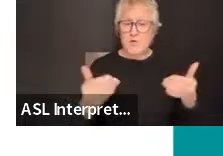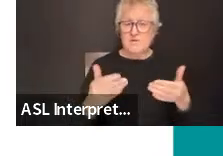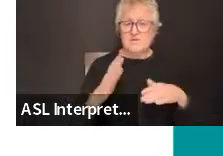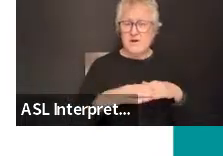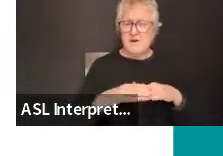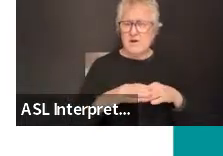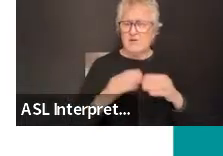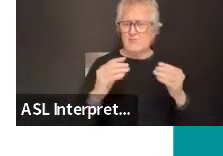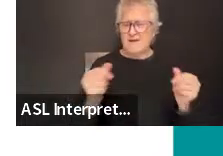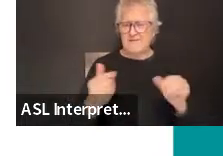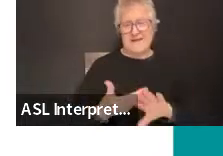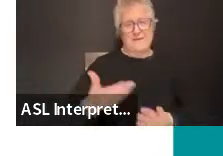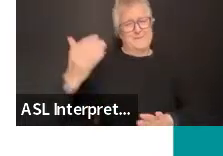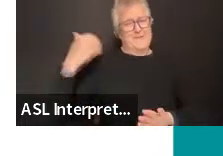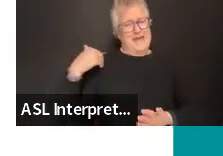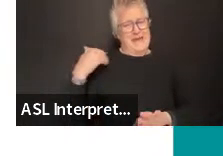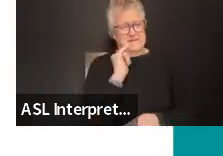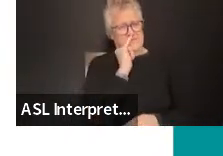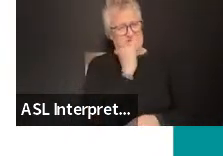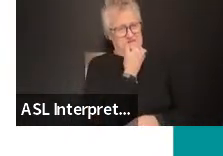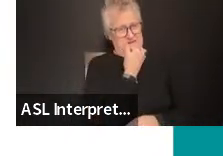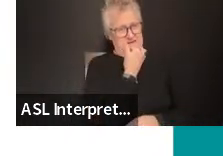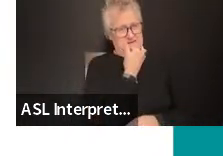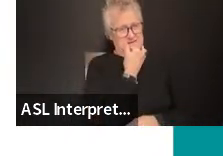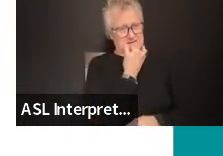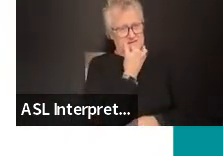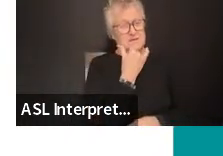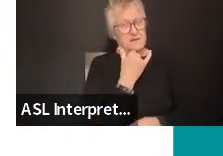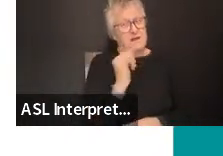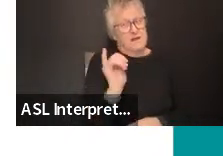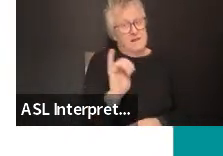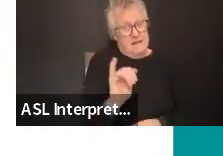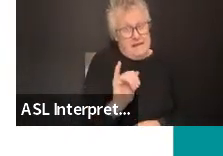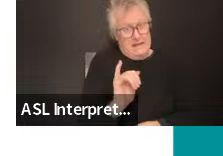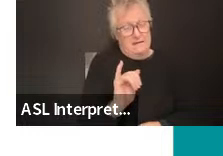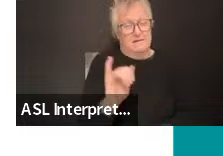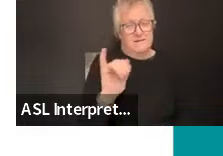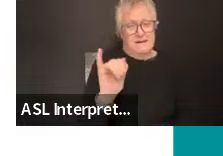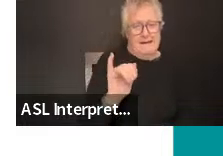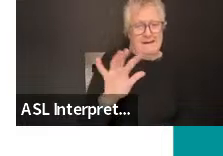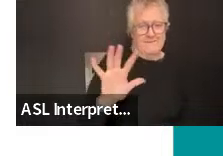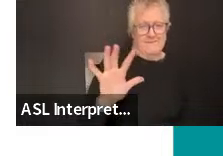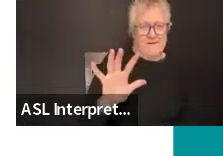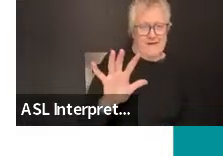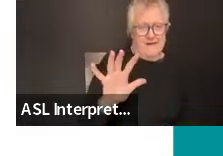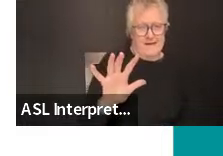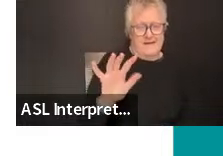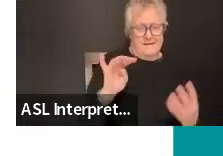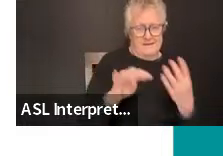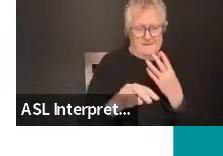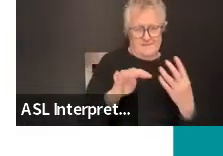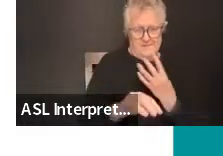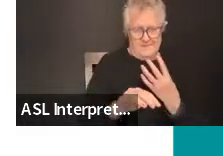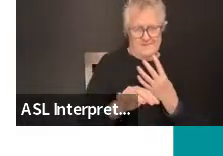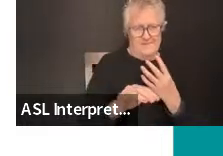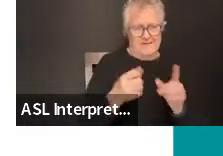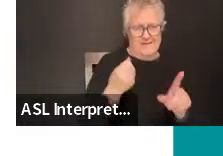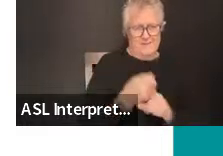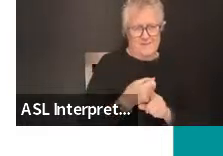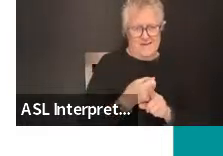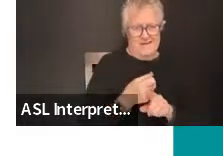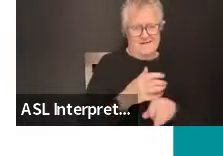foster community connections through grassroots initiatives, emphasize the importance of diverse property purchasers